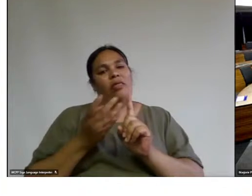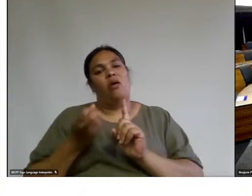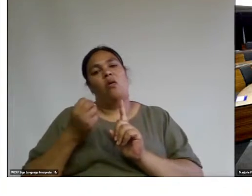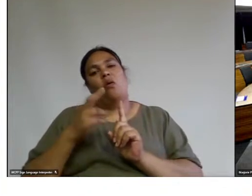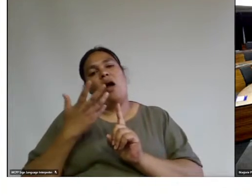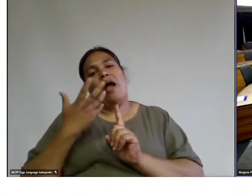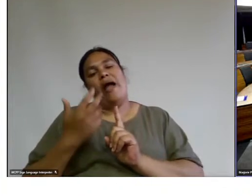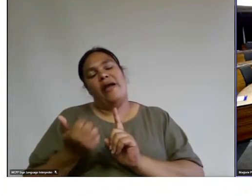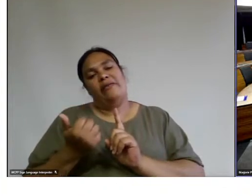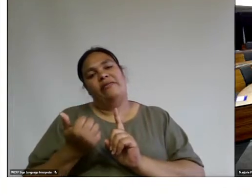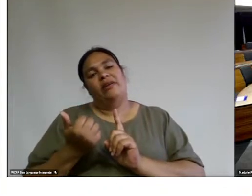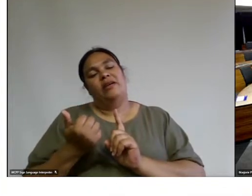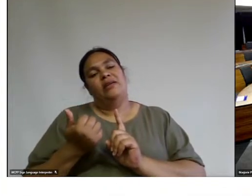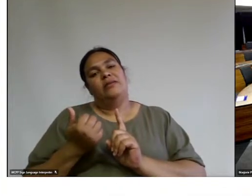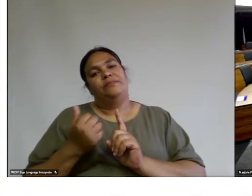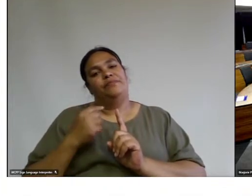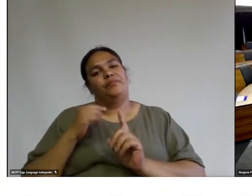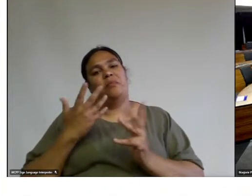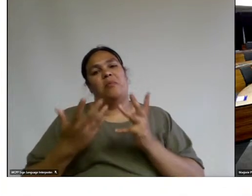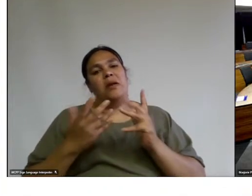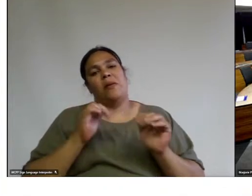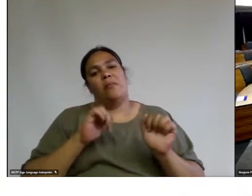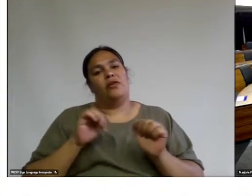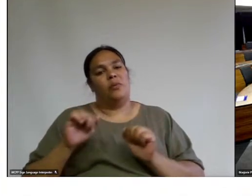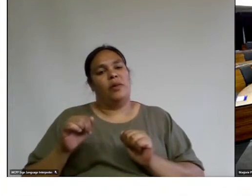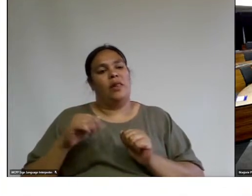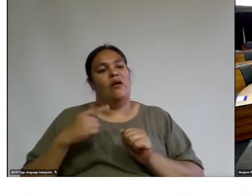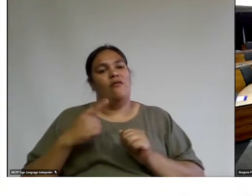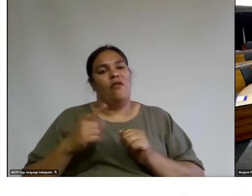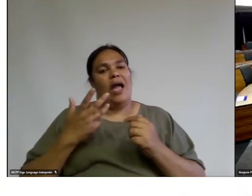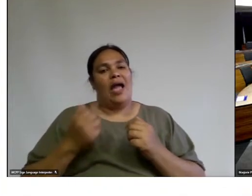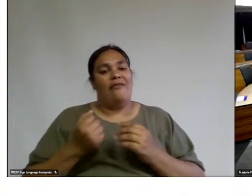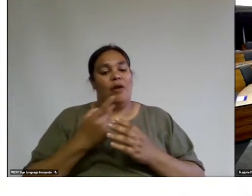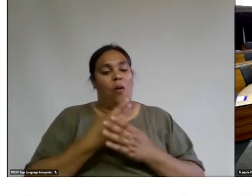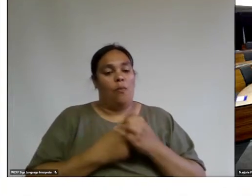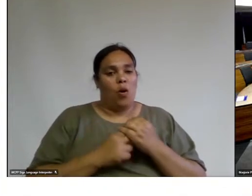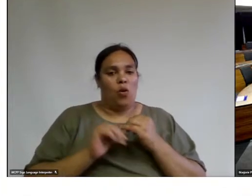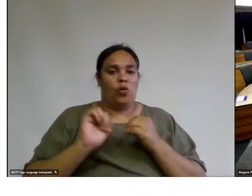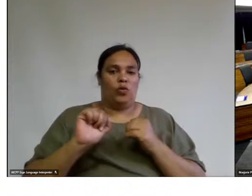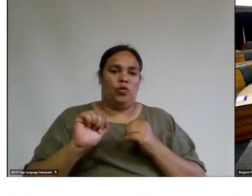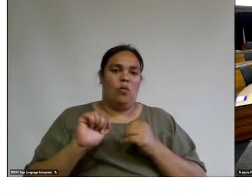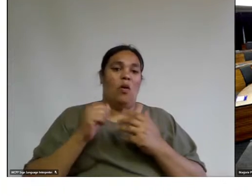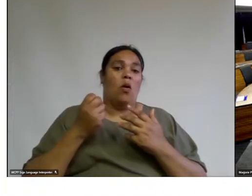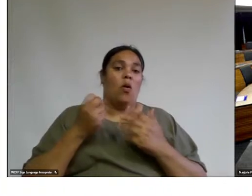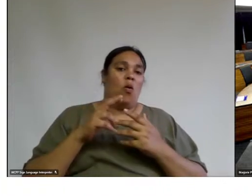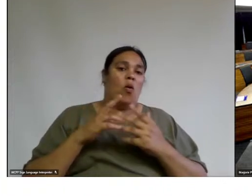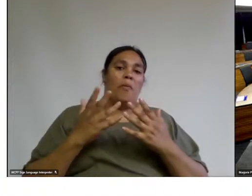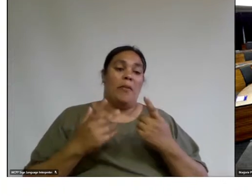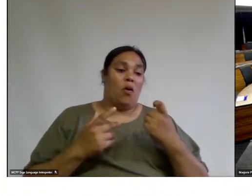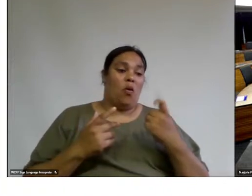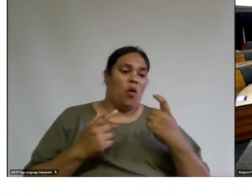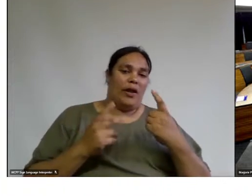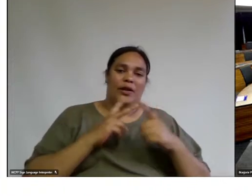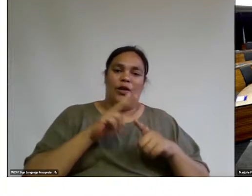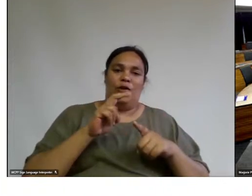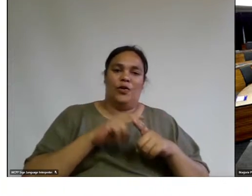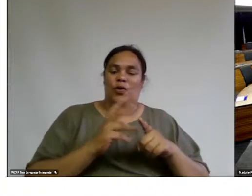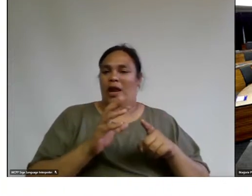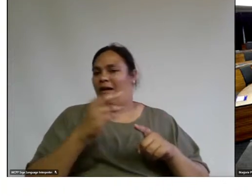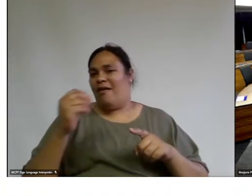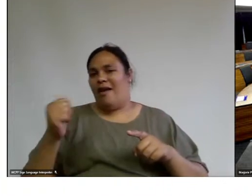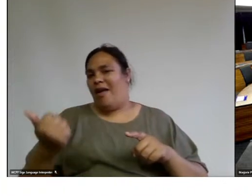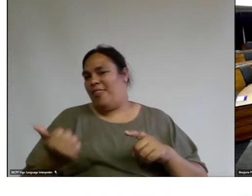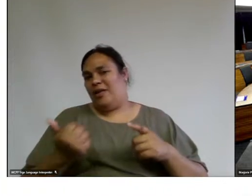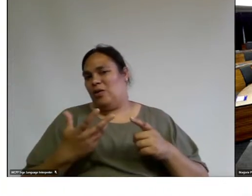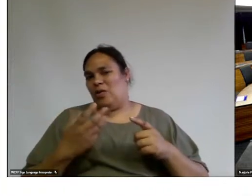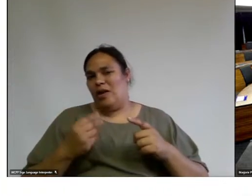indeed a possibility to actually have both of them, or if you have one, you don't necessarily have the other. So